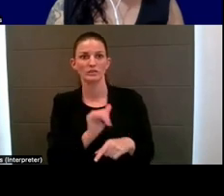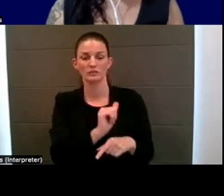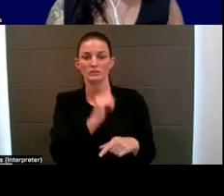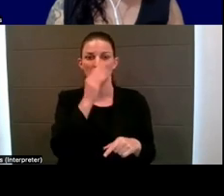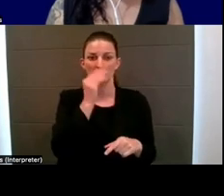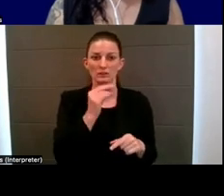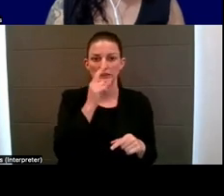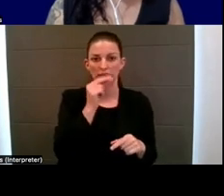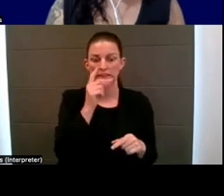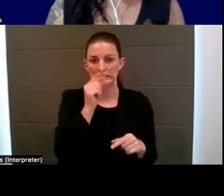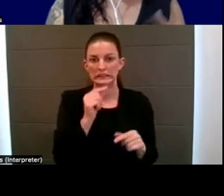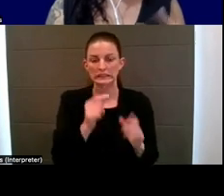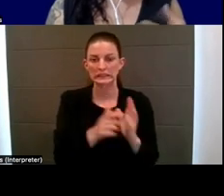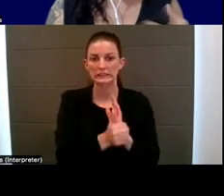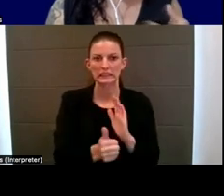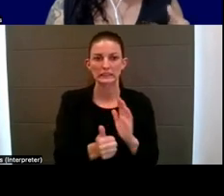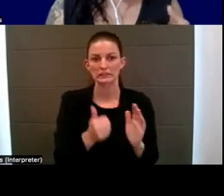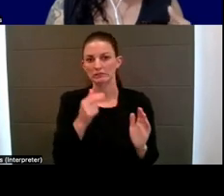has